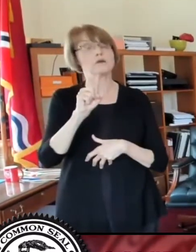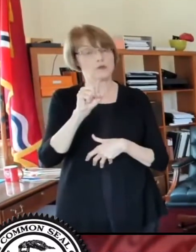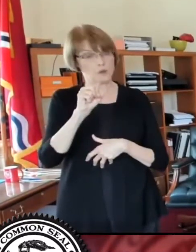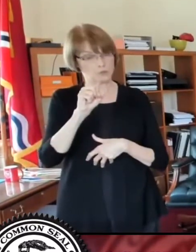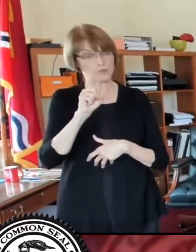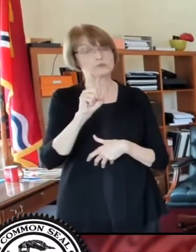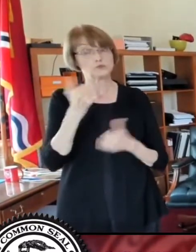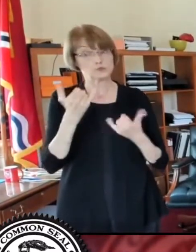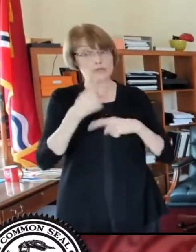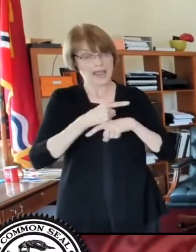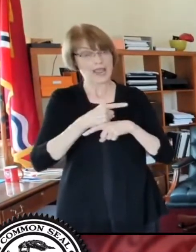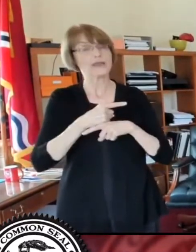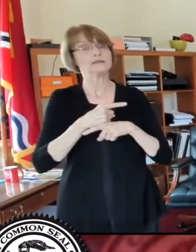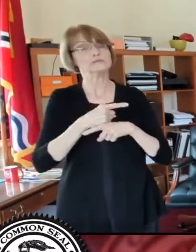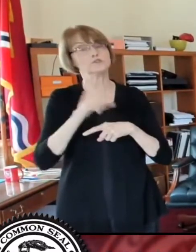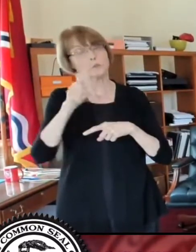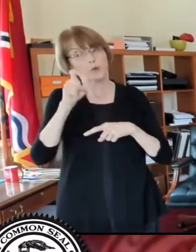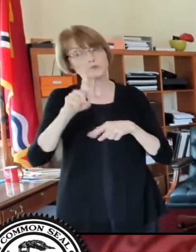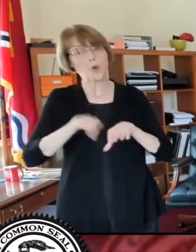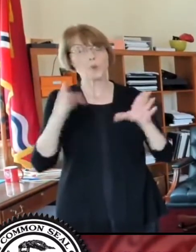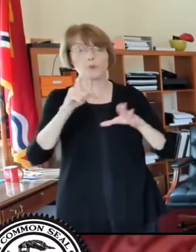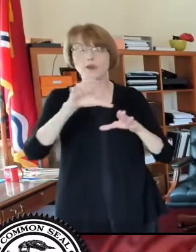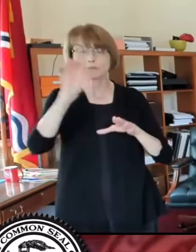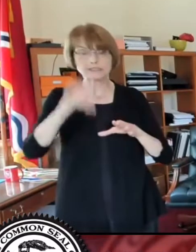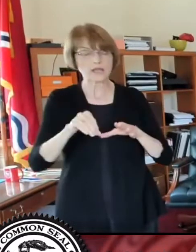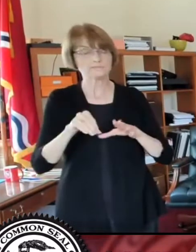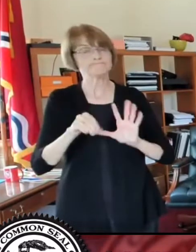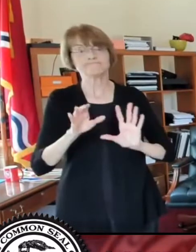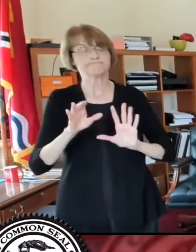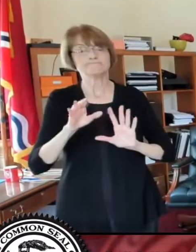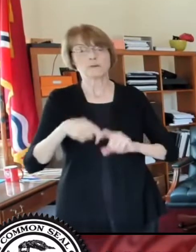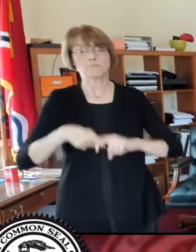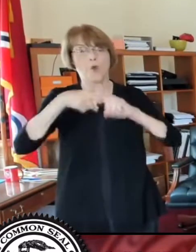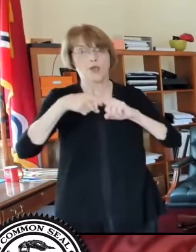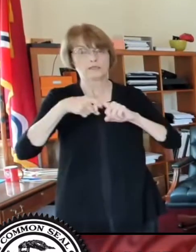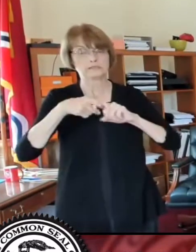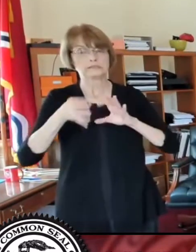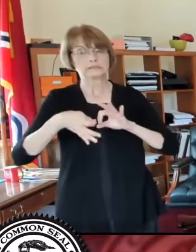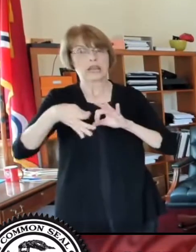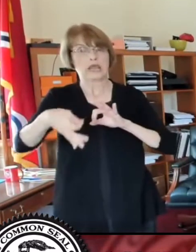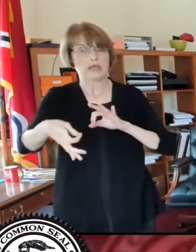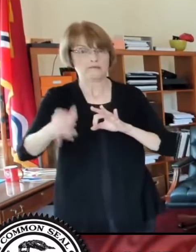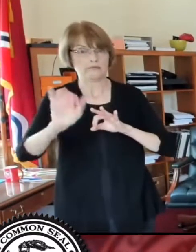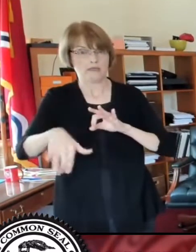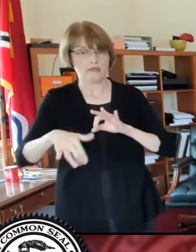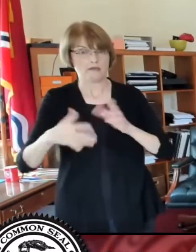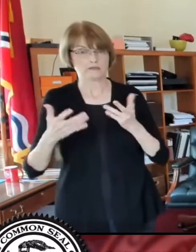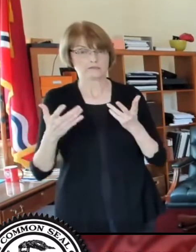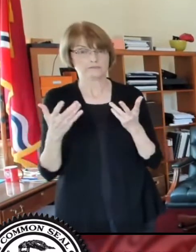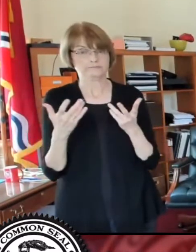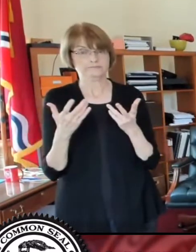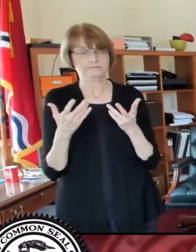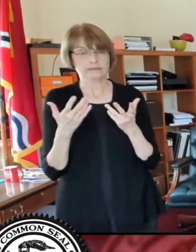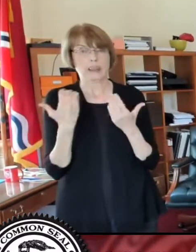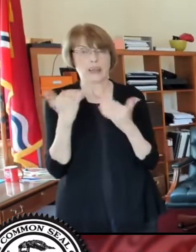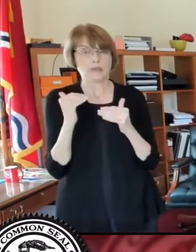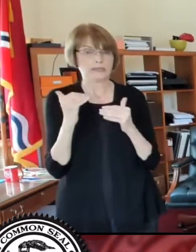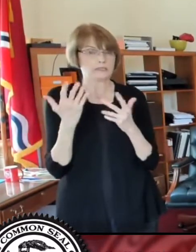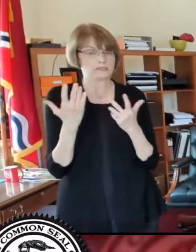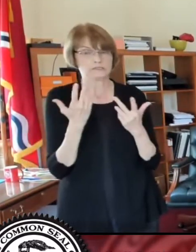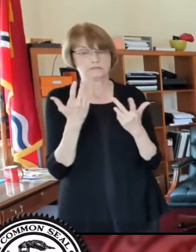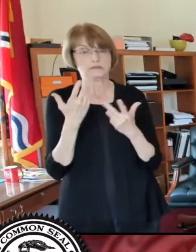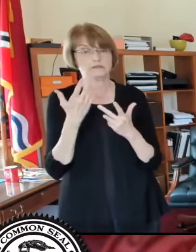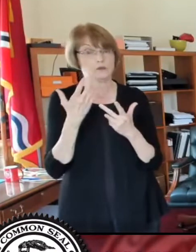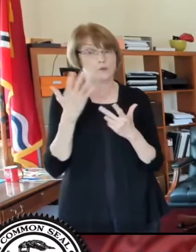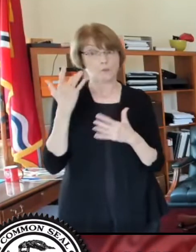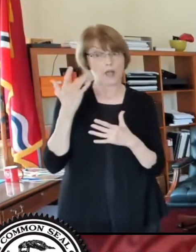100% today, and we hit the pause button on that and said, no, we're delaying that step because of the